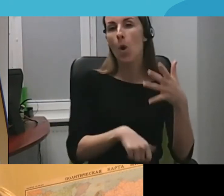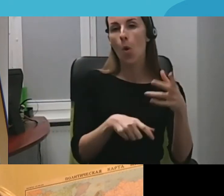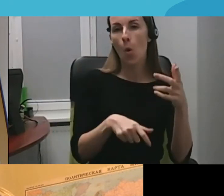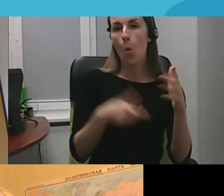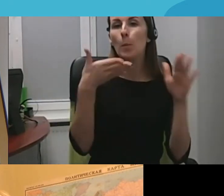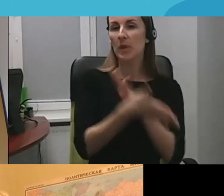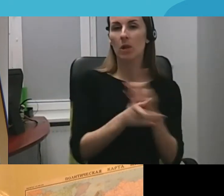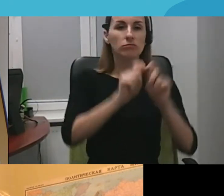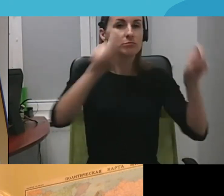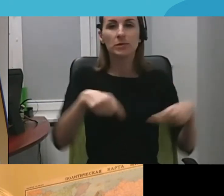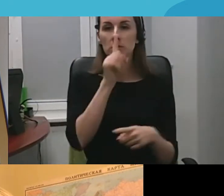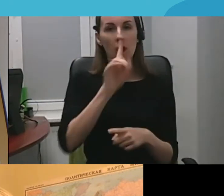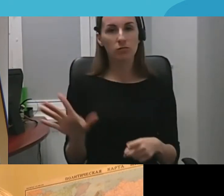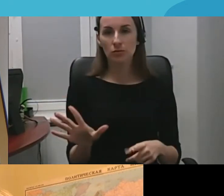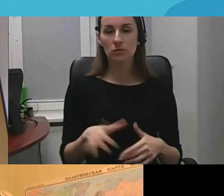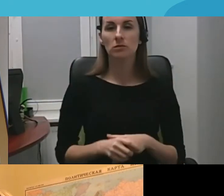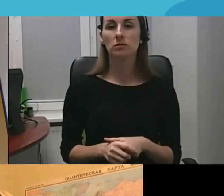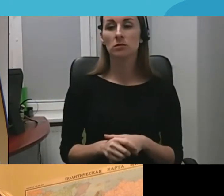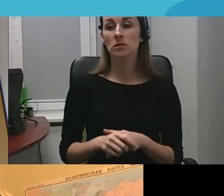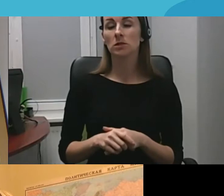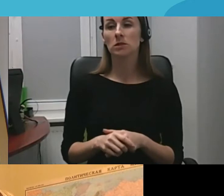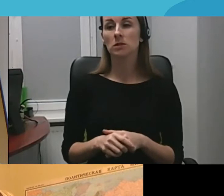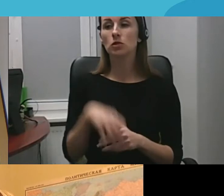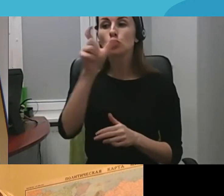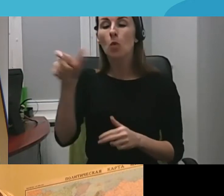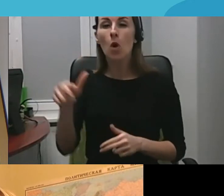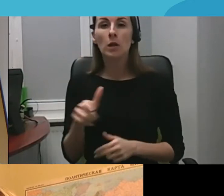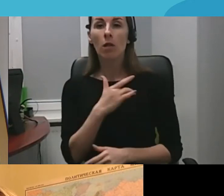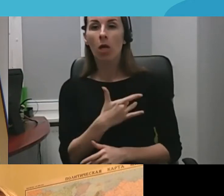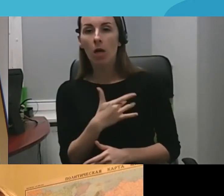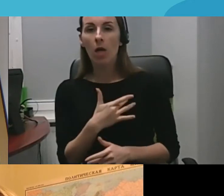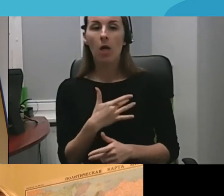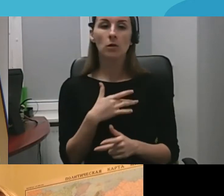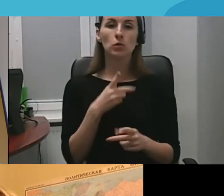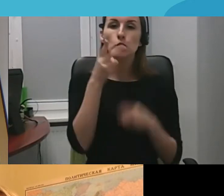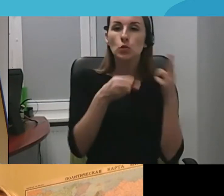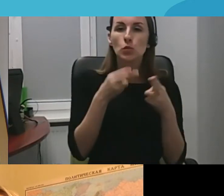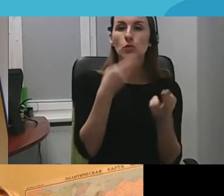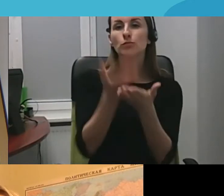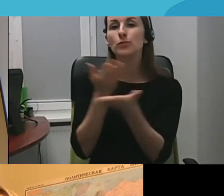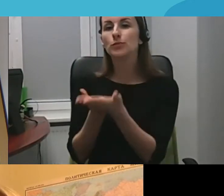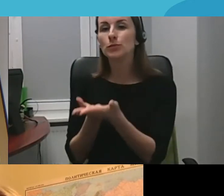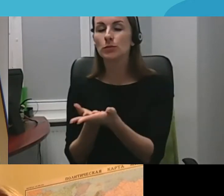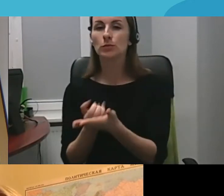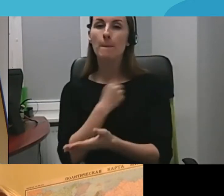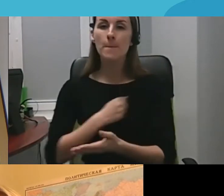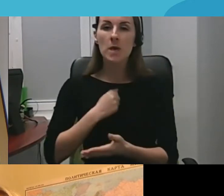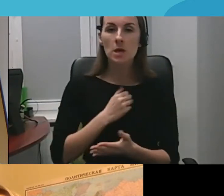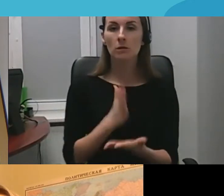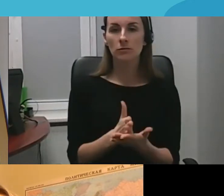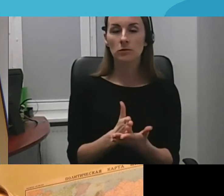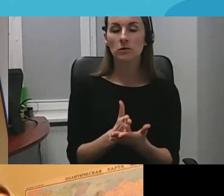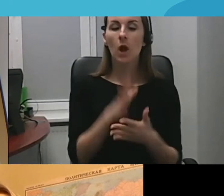afraid to submit new complaints because the criminal cases are opened back on these